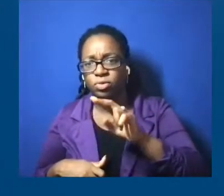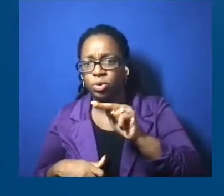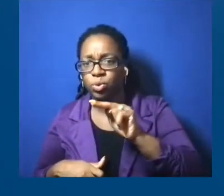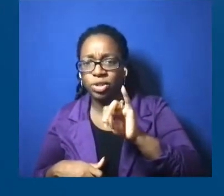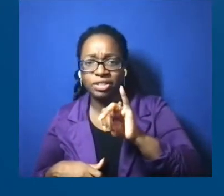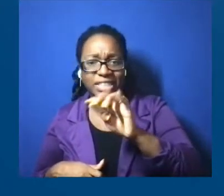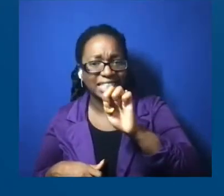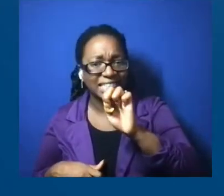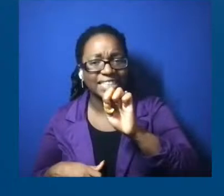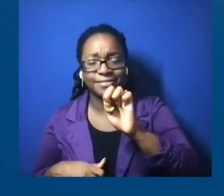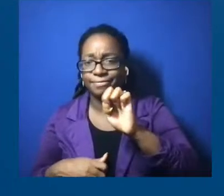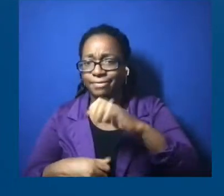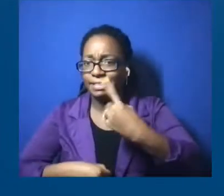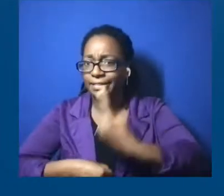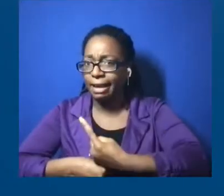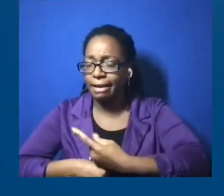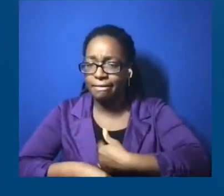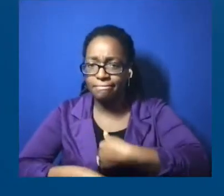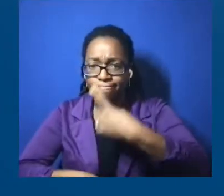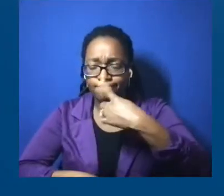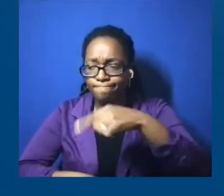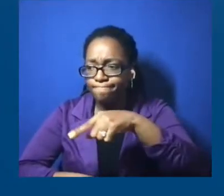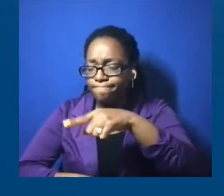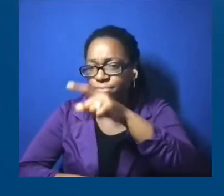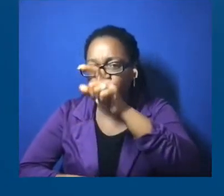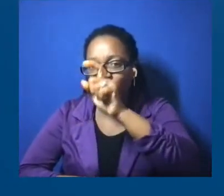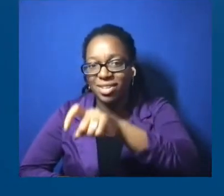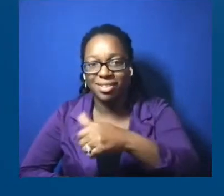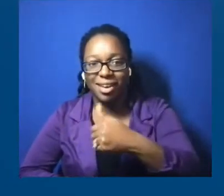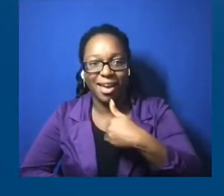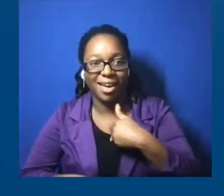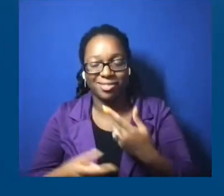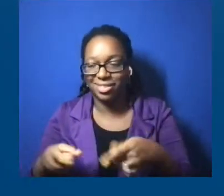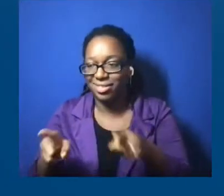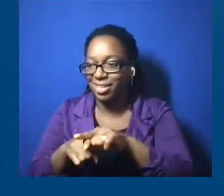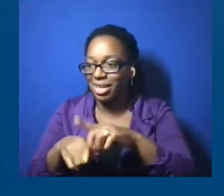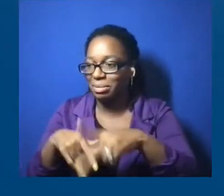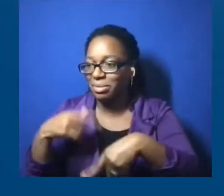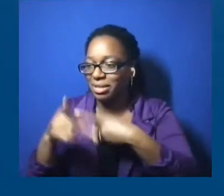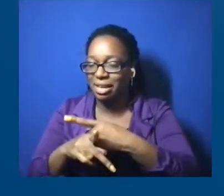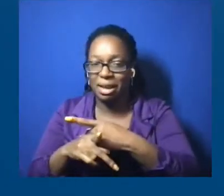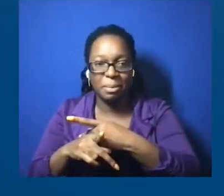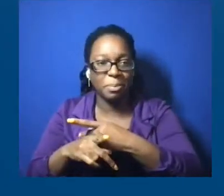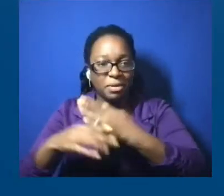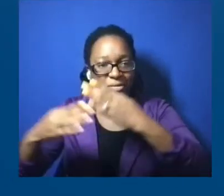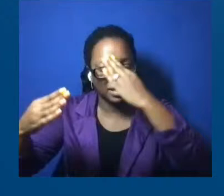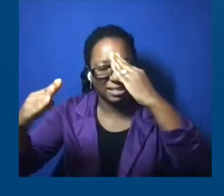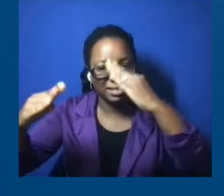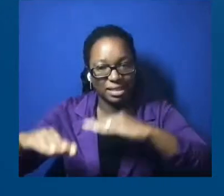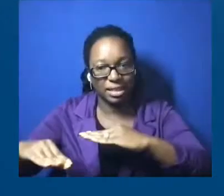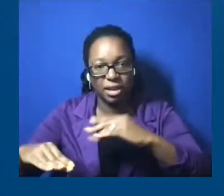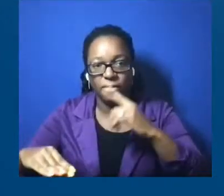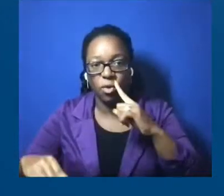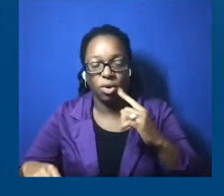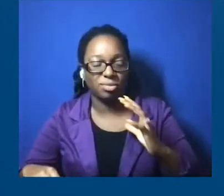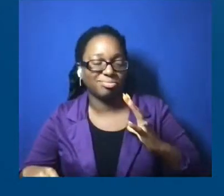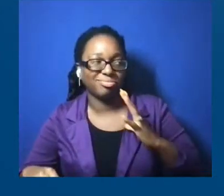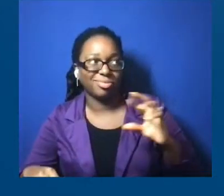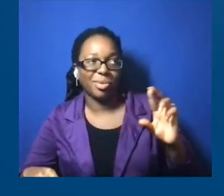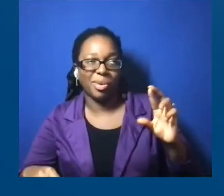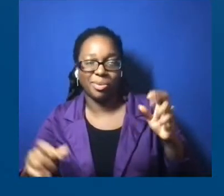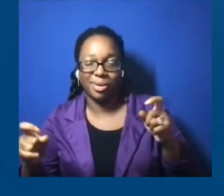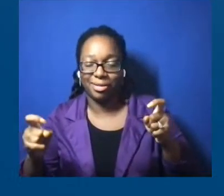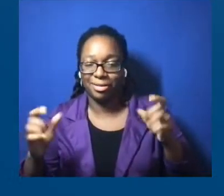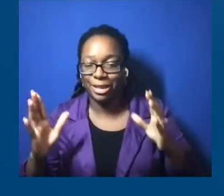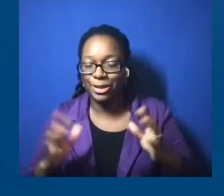day, settle a similar deal with the last Republican leader, we were able to succeed